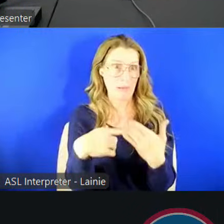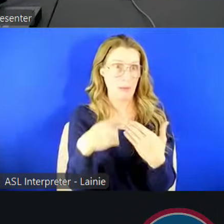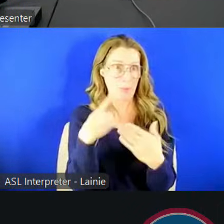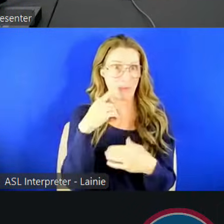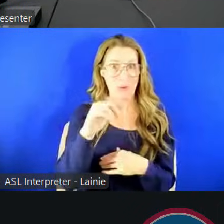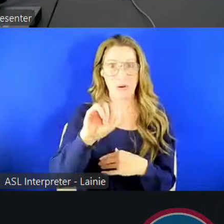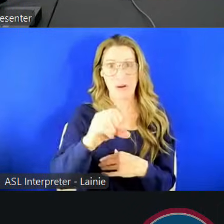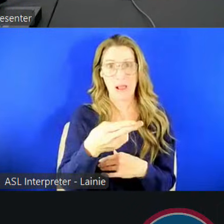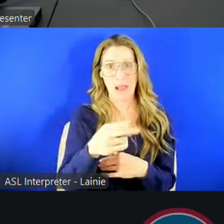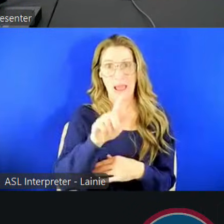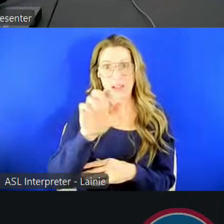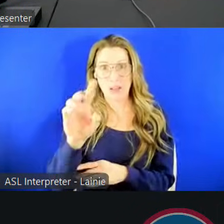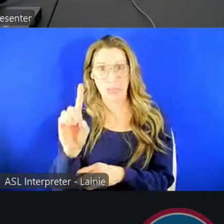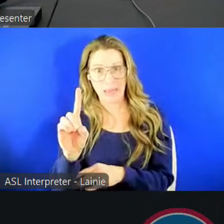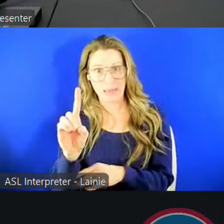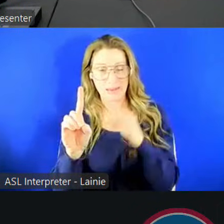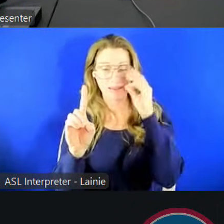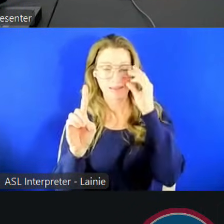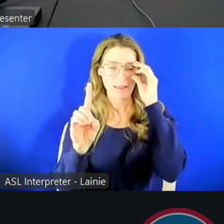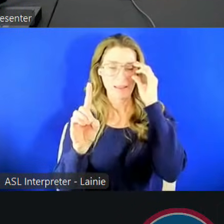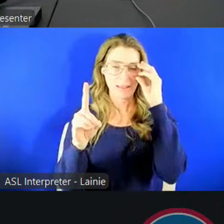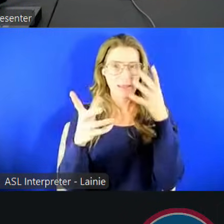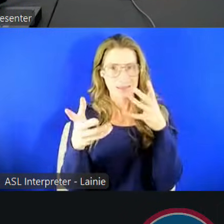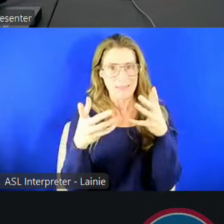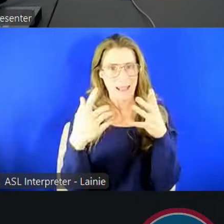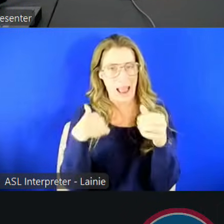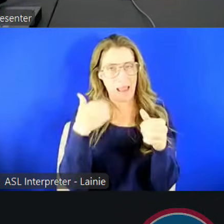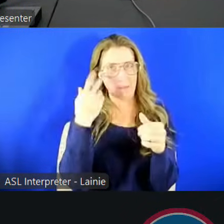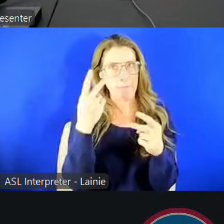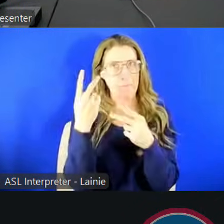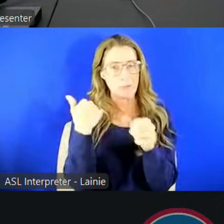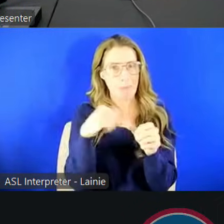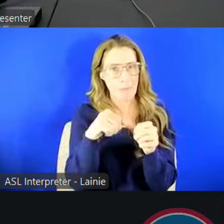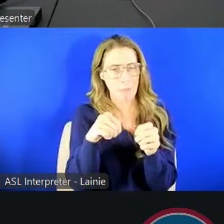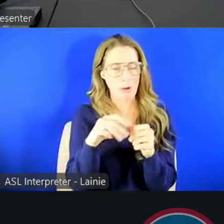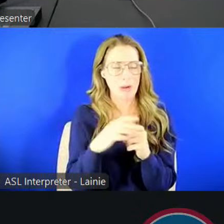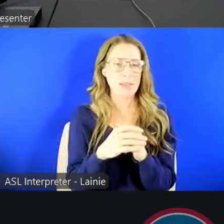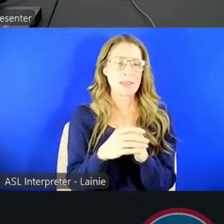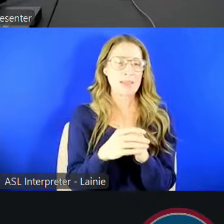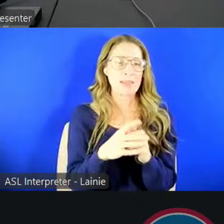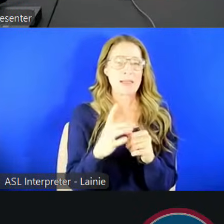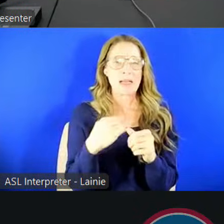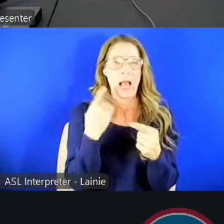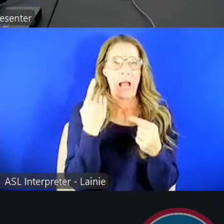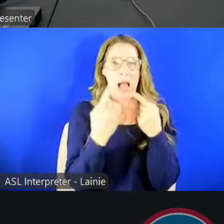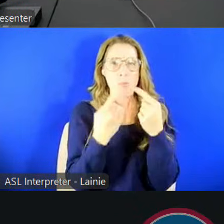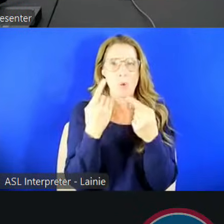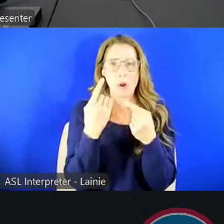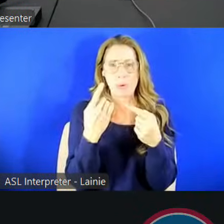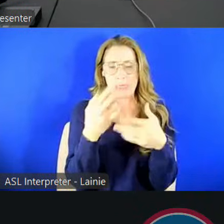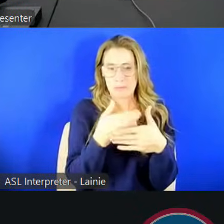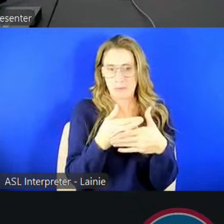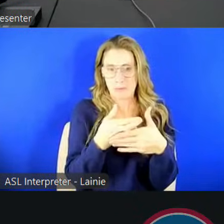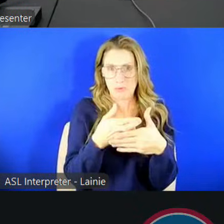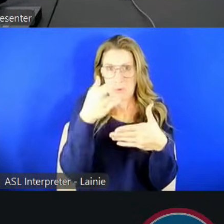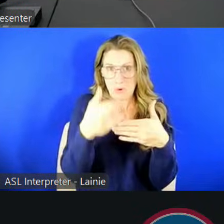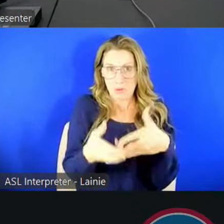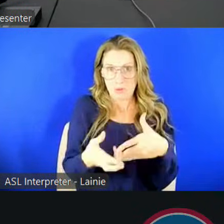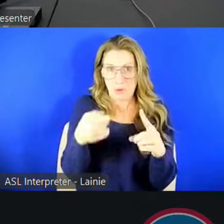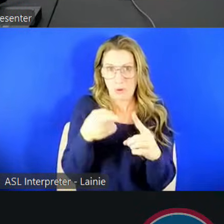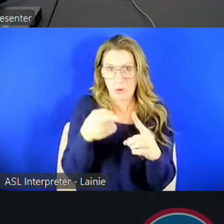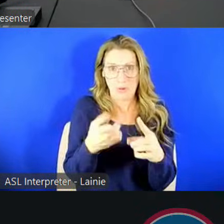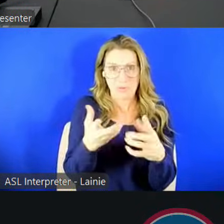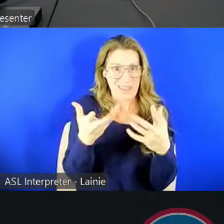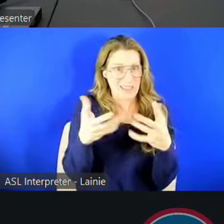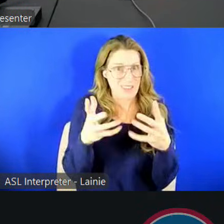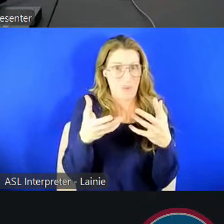you know, and so I'm wondering kind of, is the end result something that's already out there,